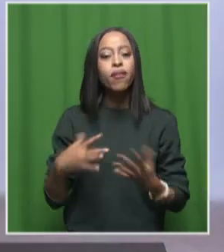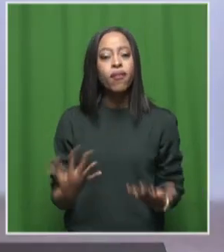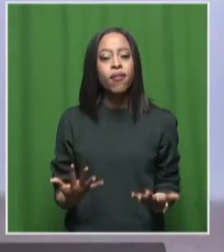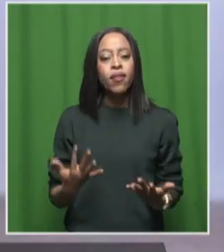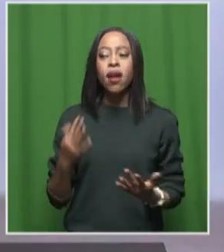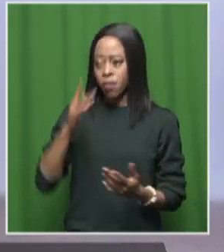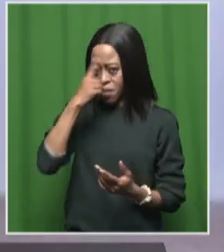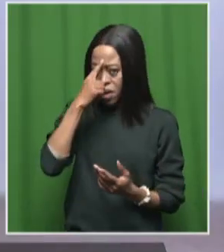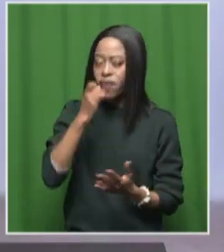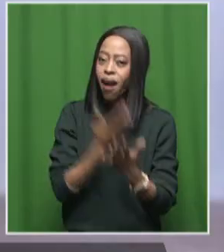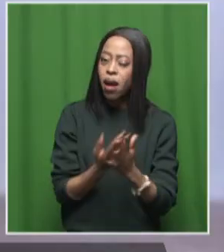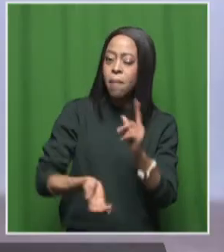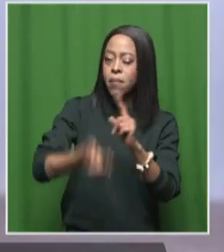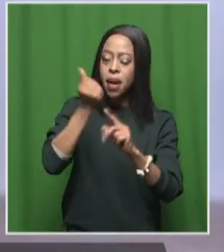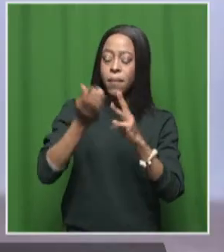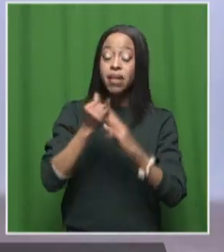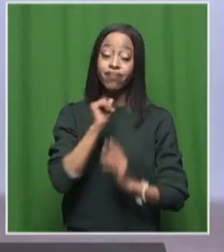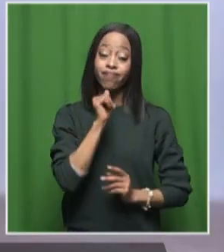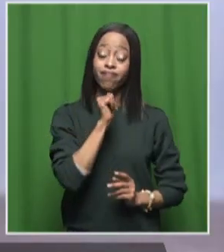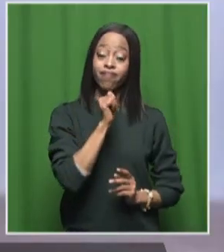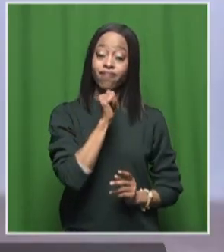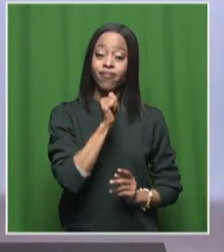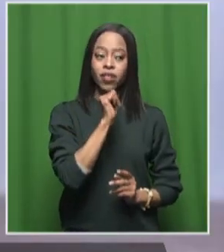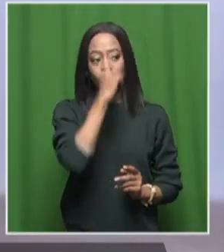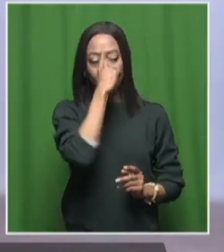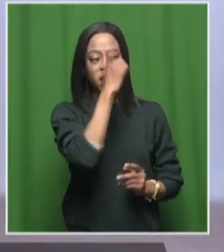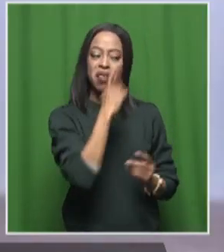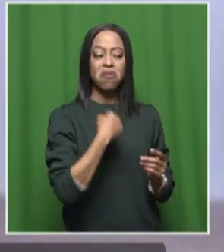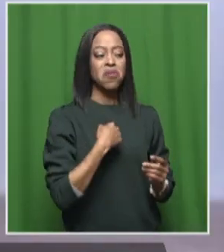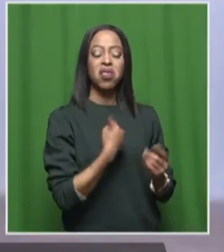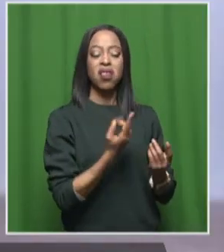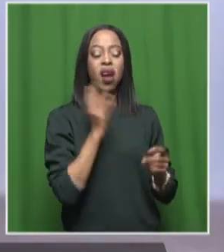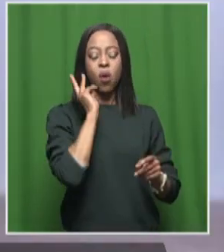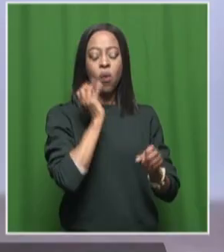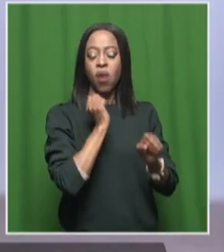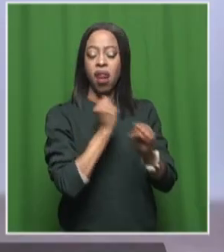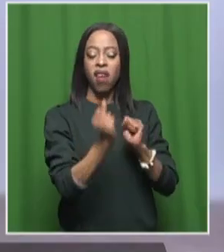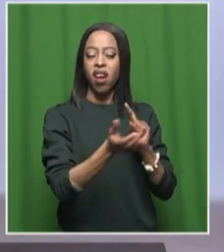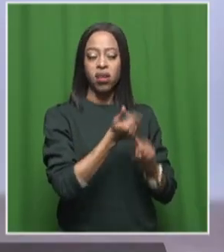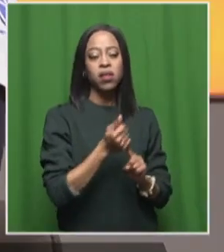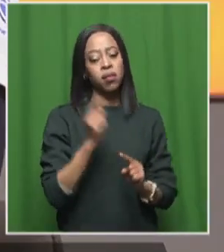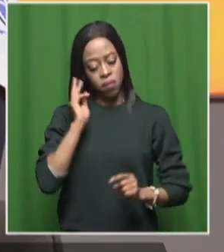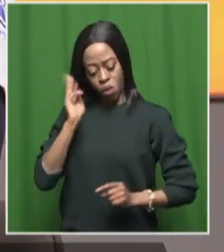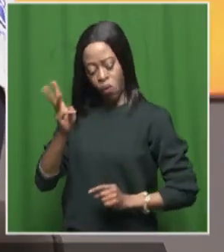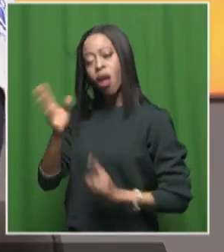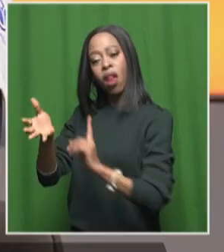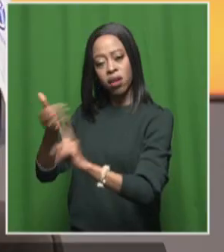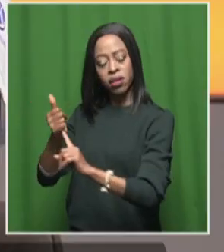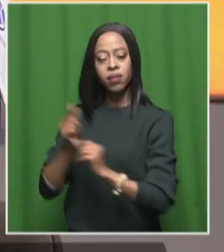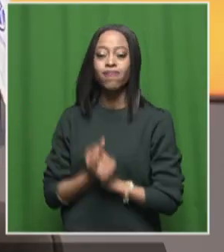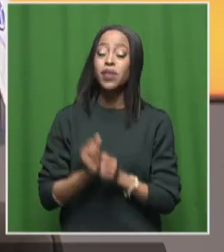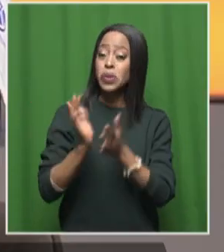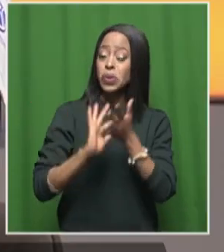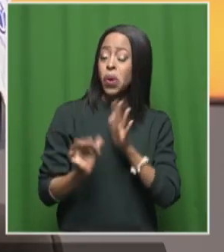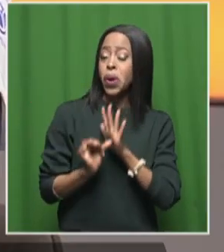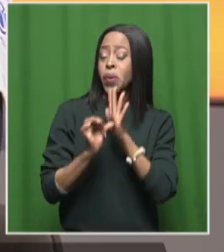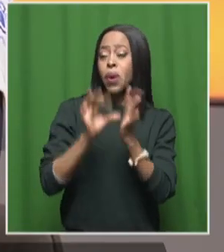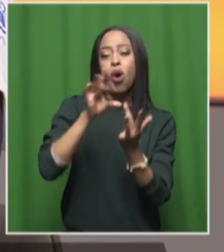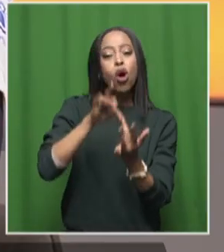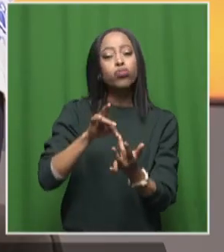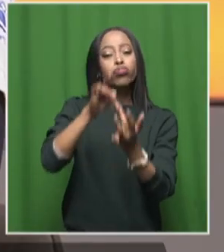that despite anybody who might believe otherwise, he'll be the best person to succeed. What story stood out for you in